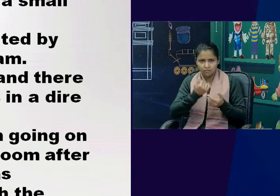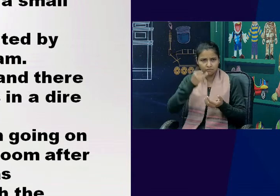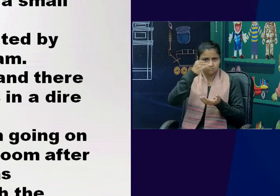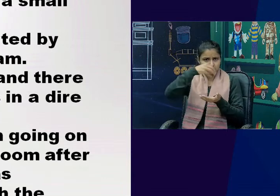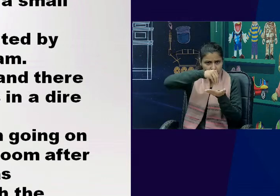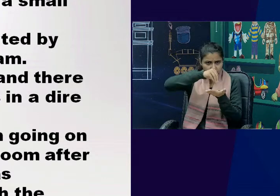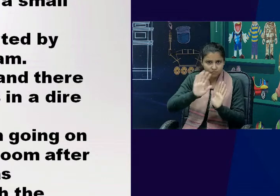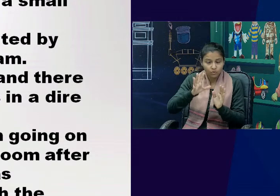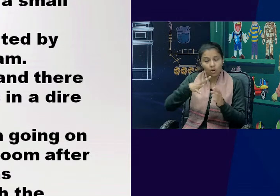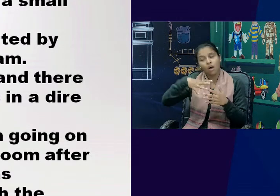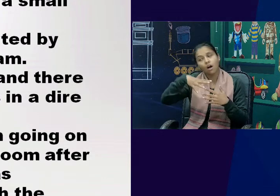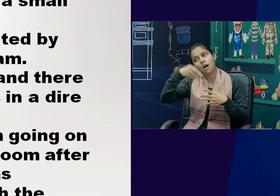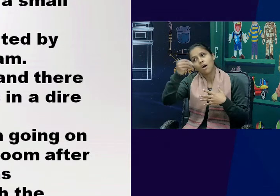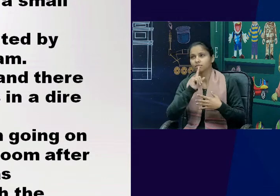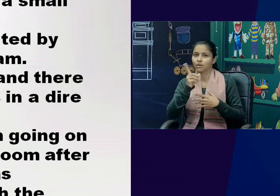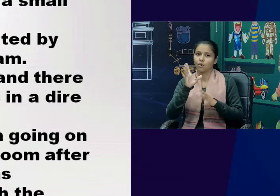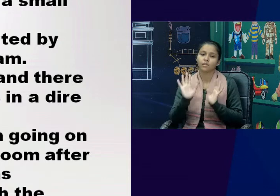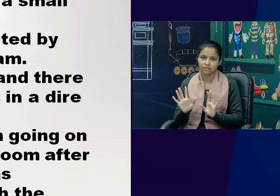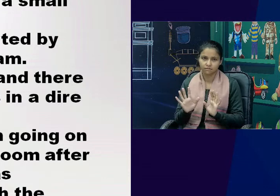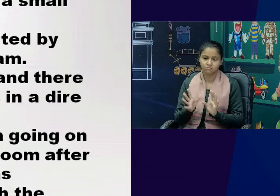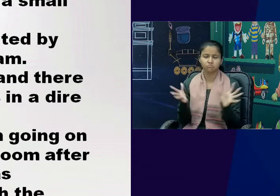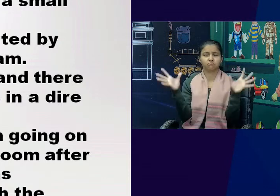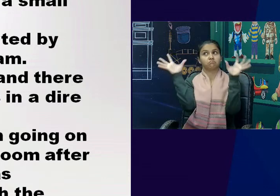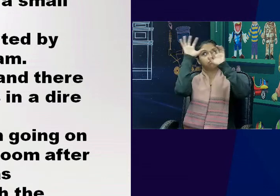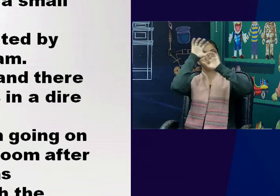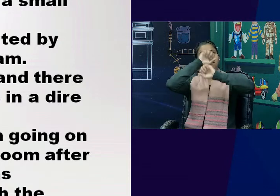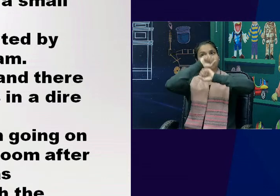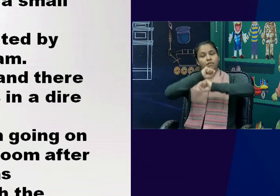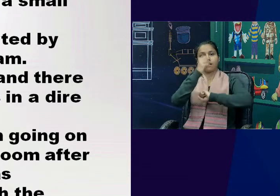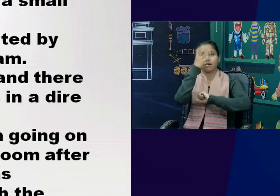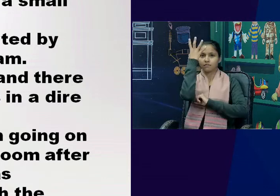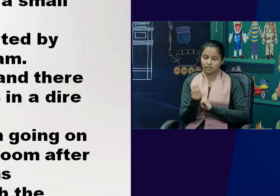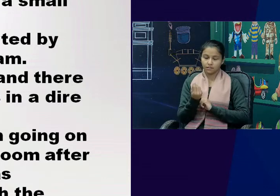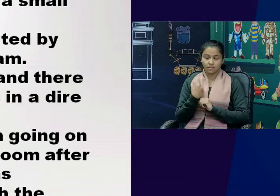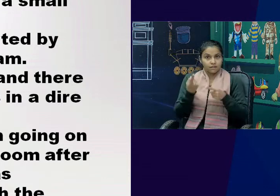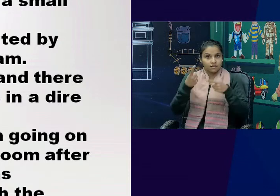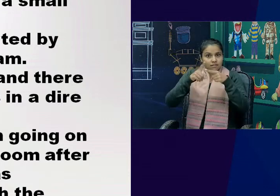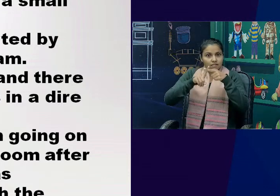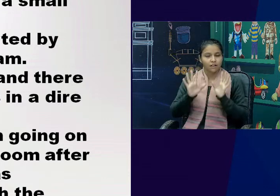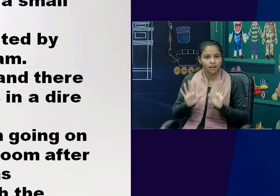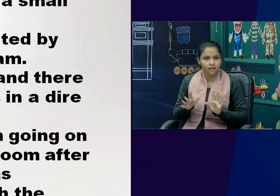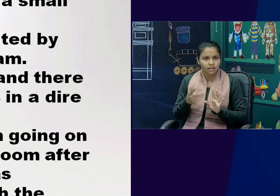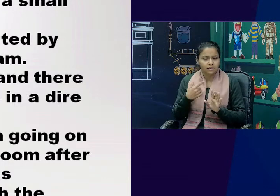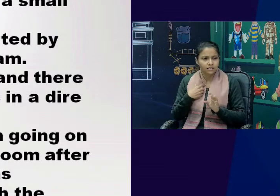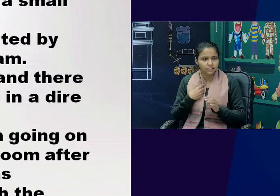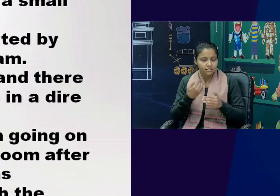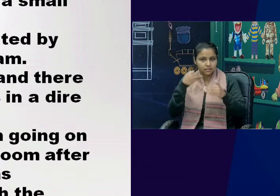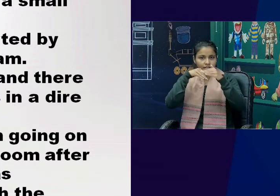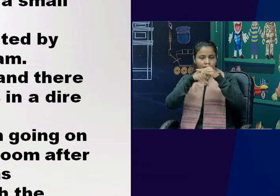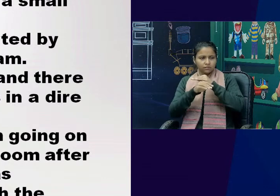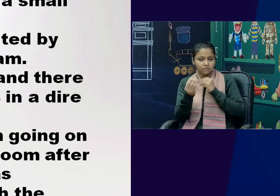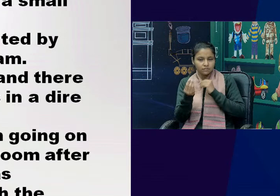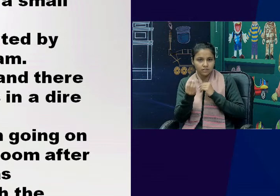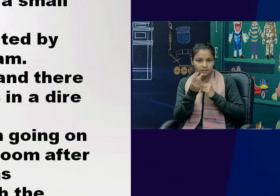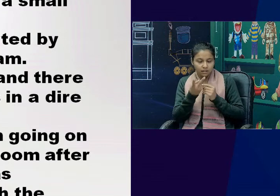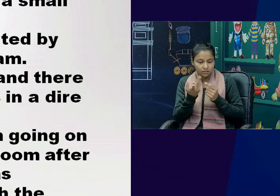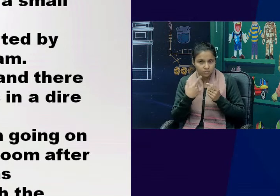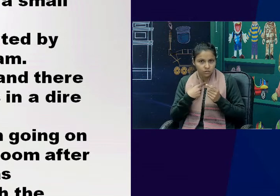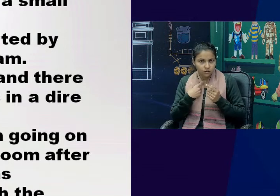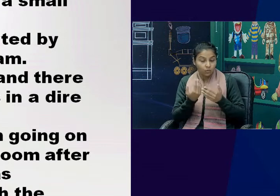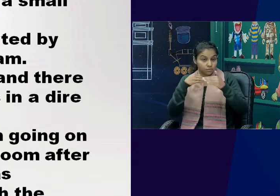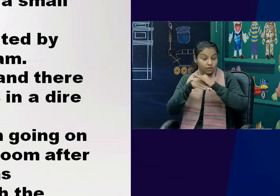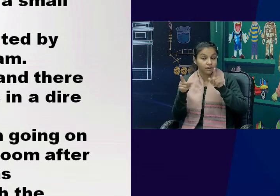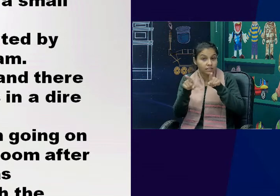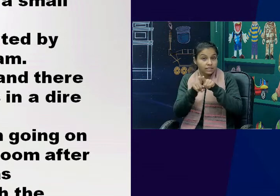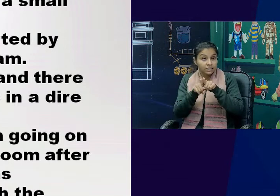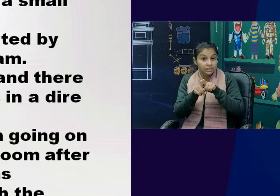happened was that it was a very dark night, and suddenly he encountered something. And what did he encounter? That